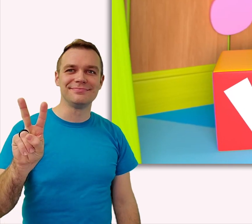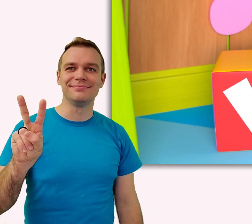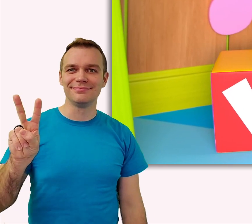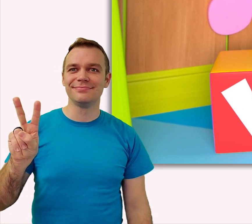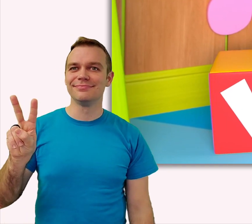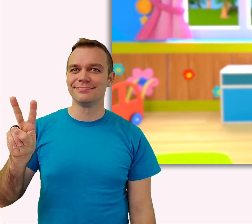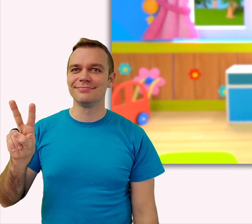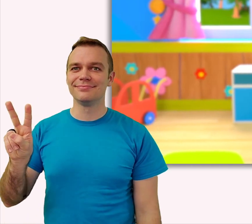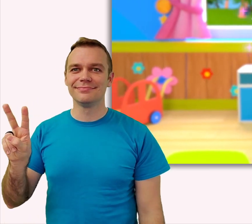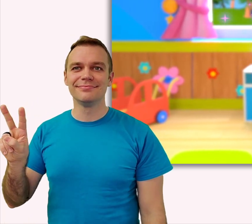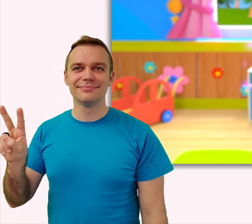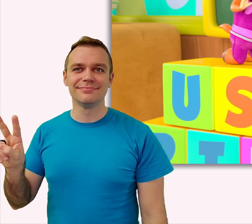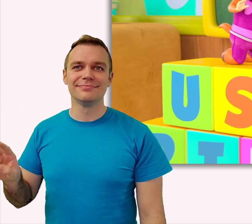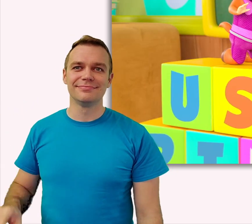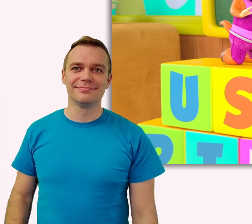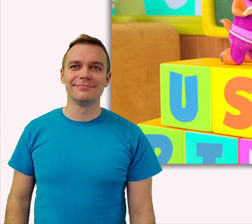V